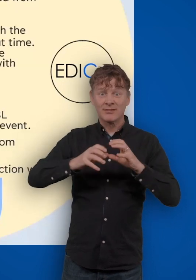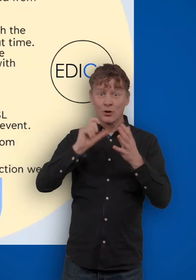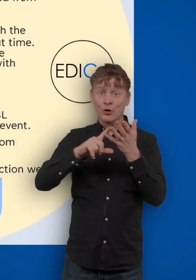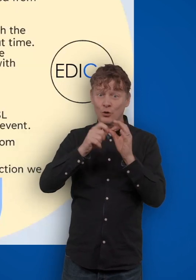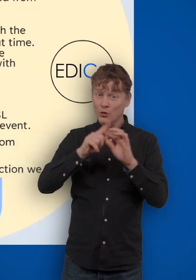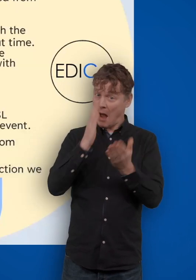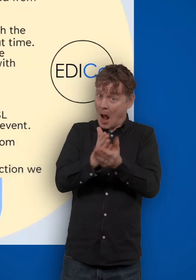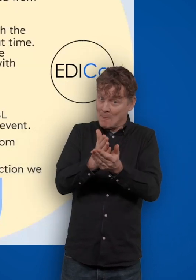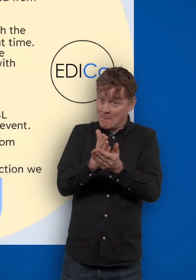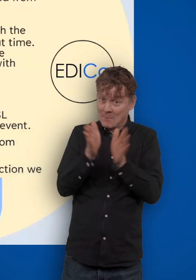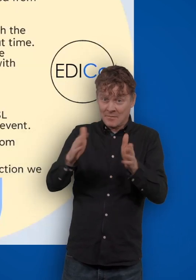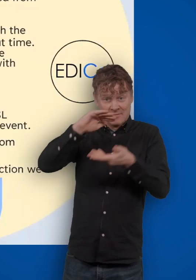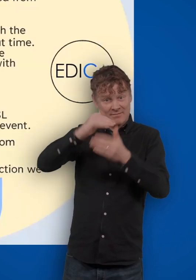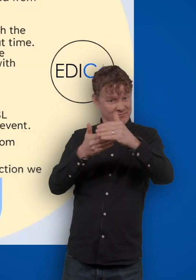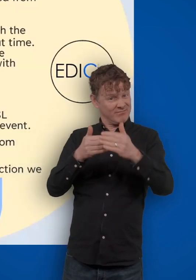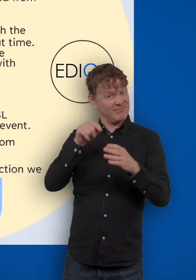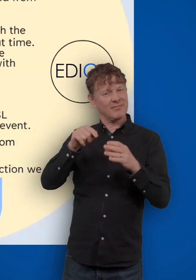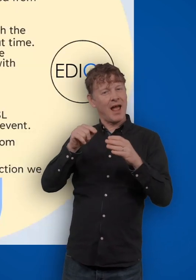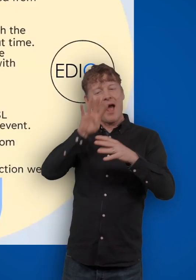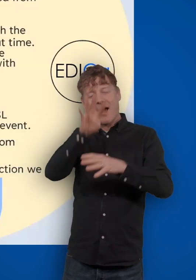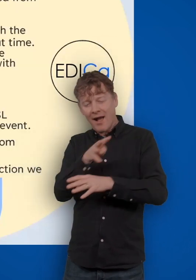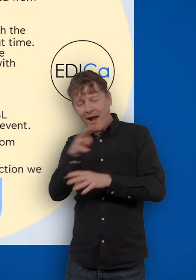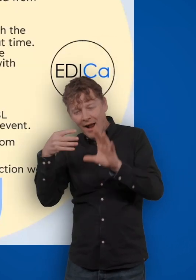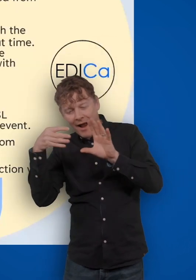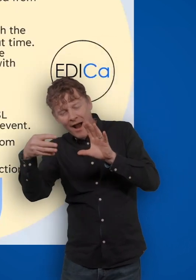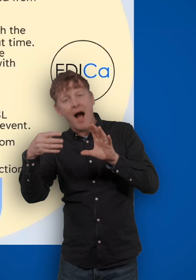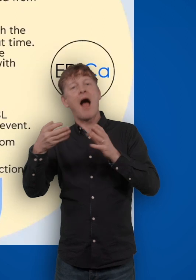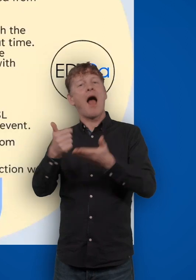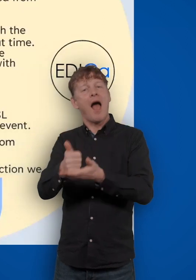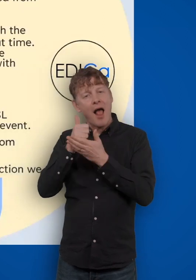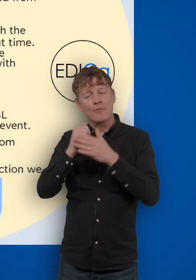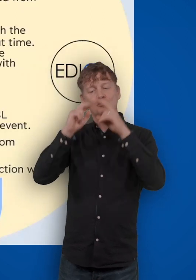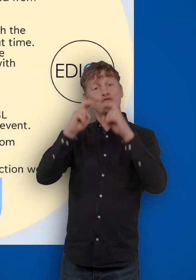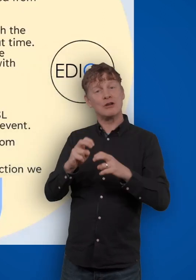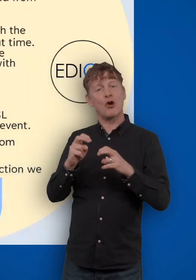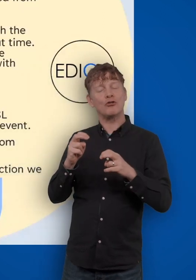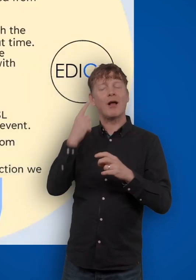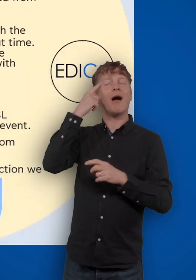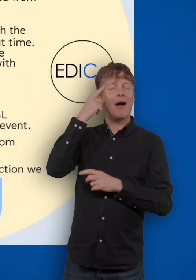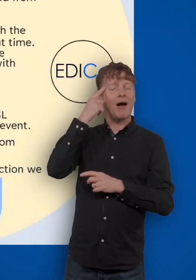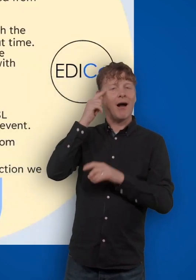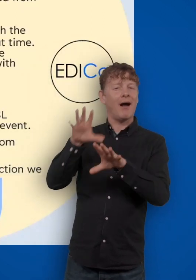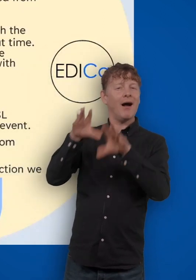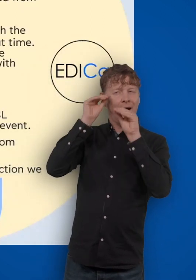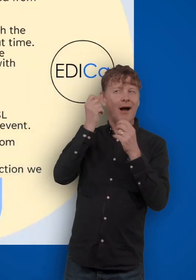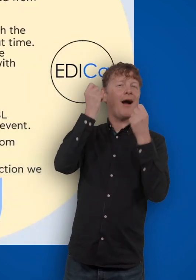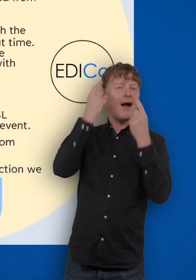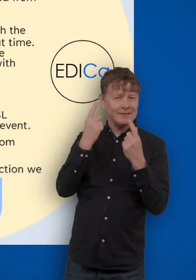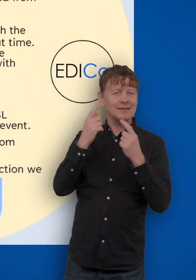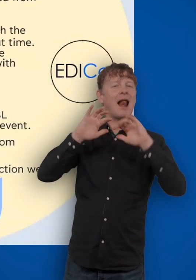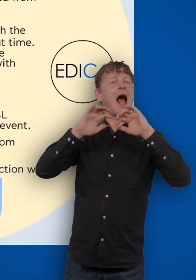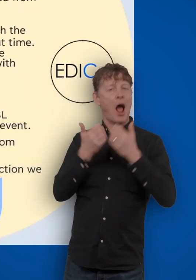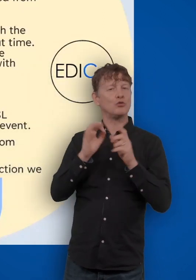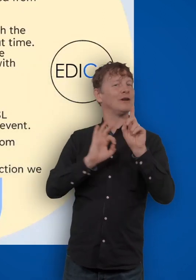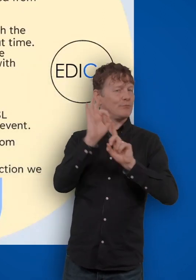here, which helps researchers in the workplace culture implement, understand, and